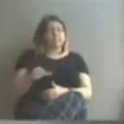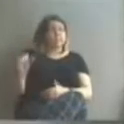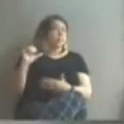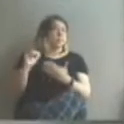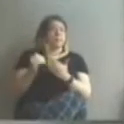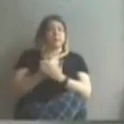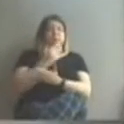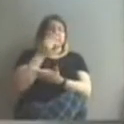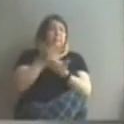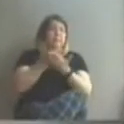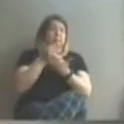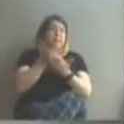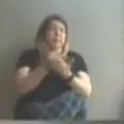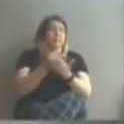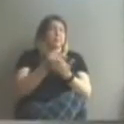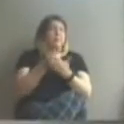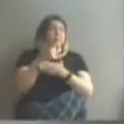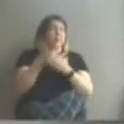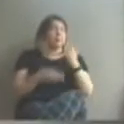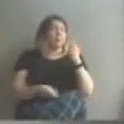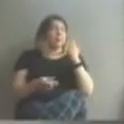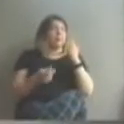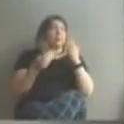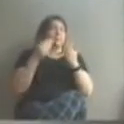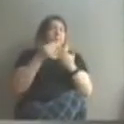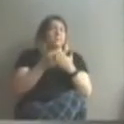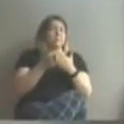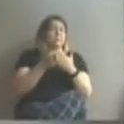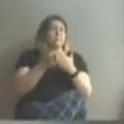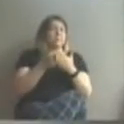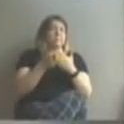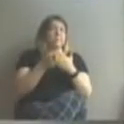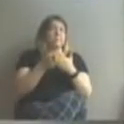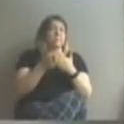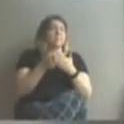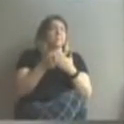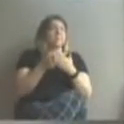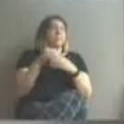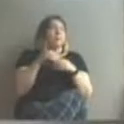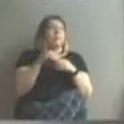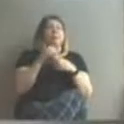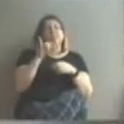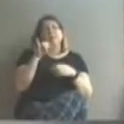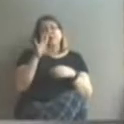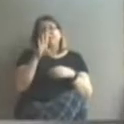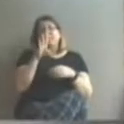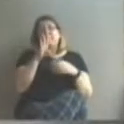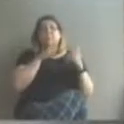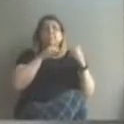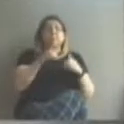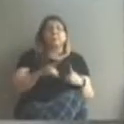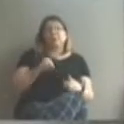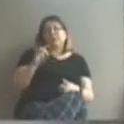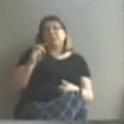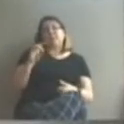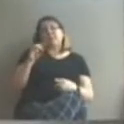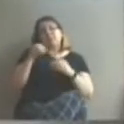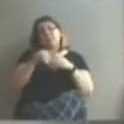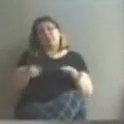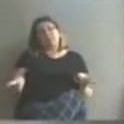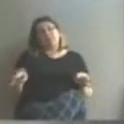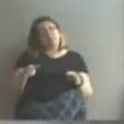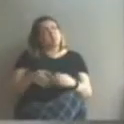new funding and things that will cost money in this, in these job descriptions or changes, you know, over